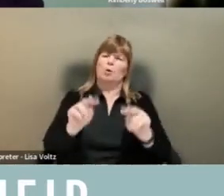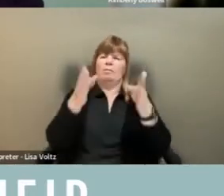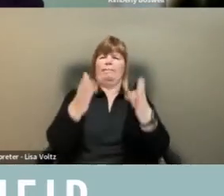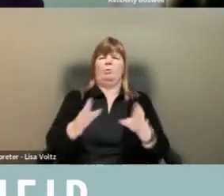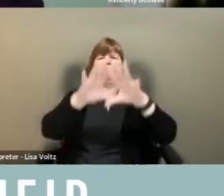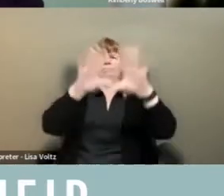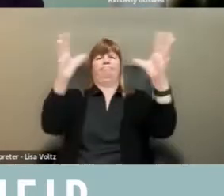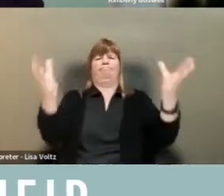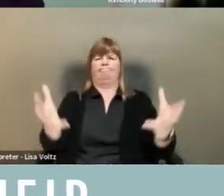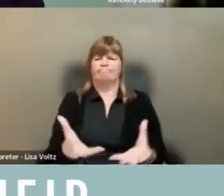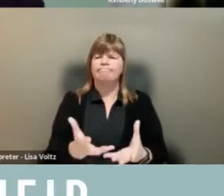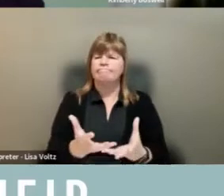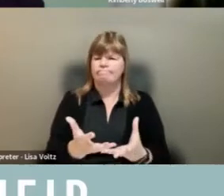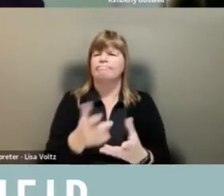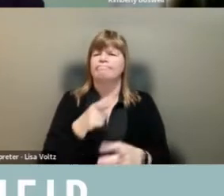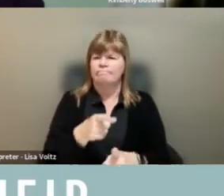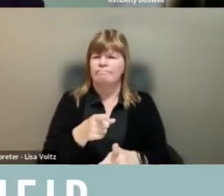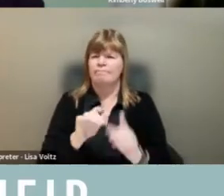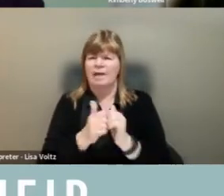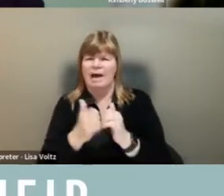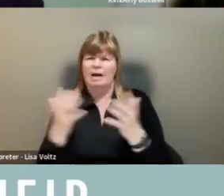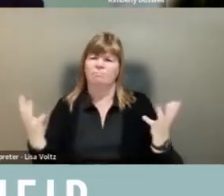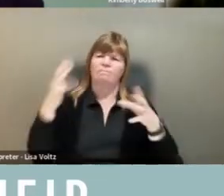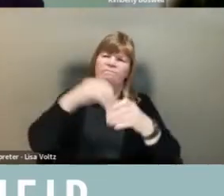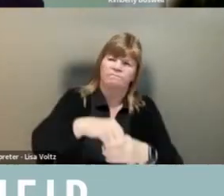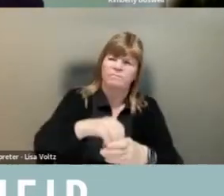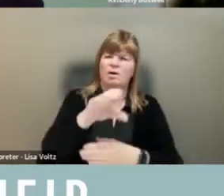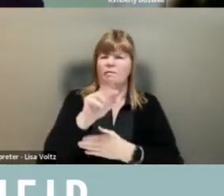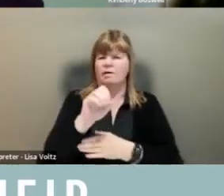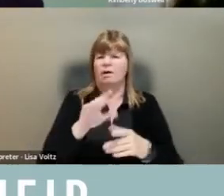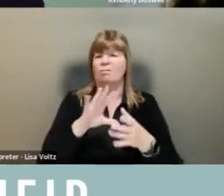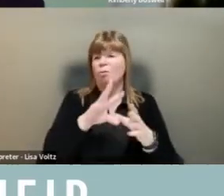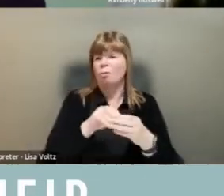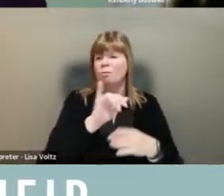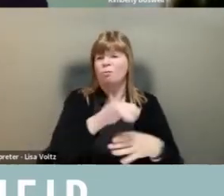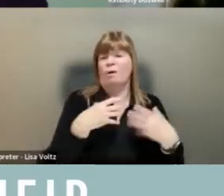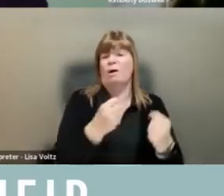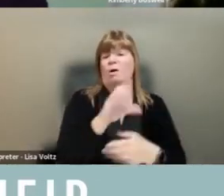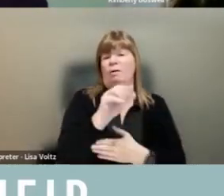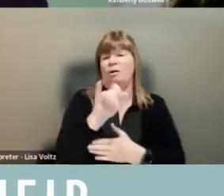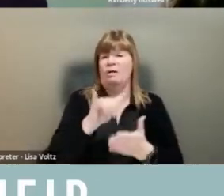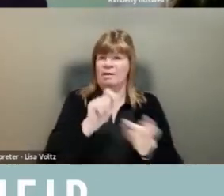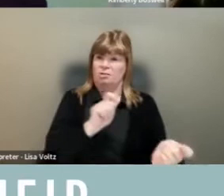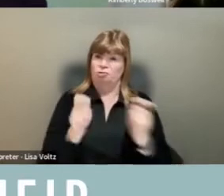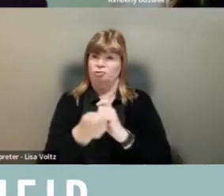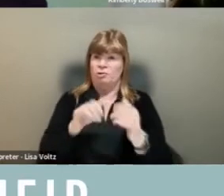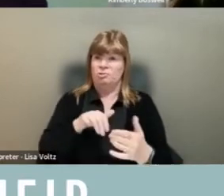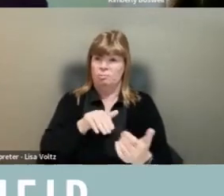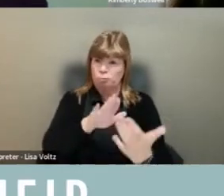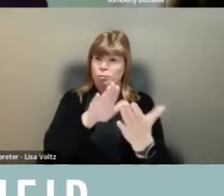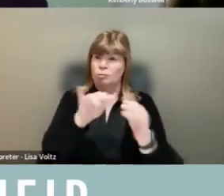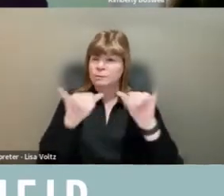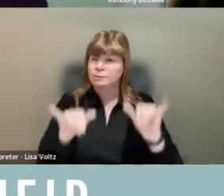holistically and looking at integrated care, including healthcare. And that shift in our system, I think, is a really